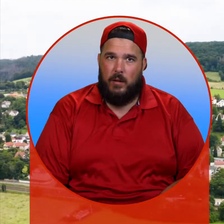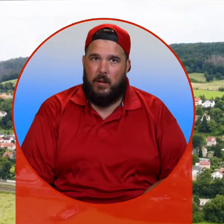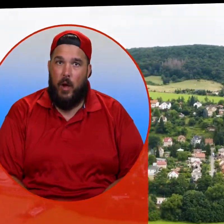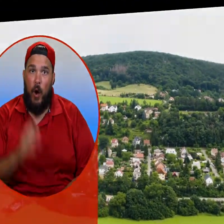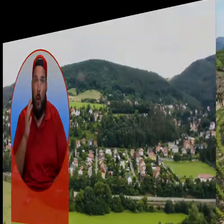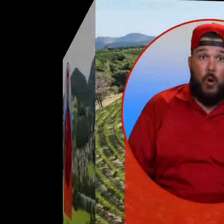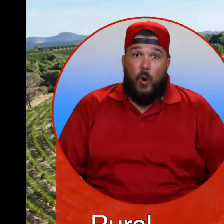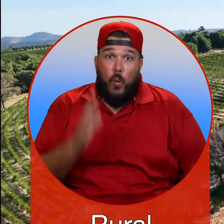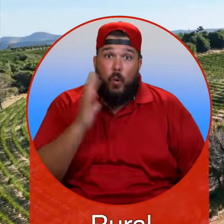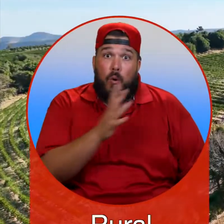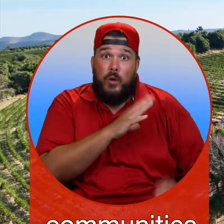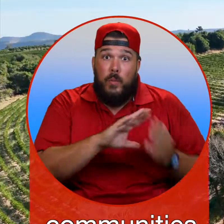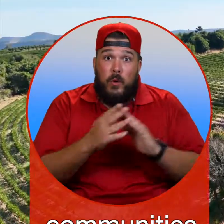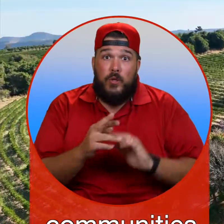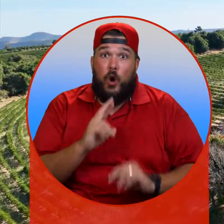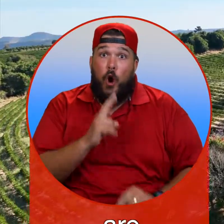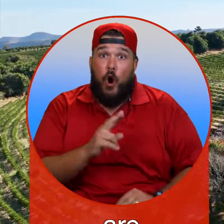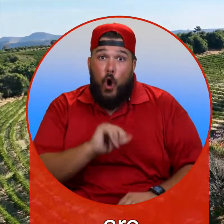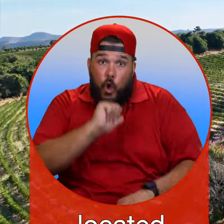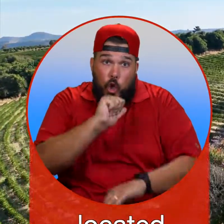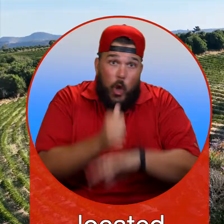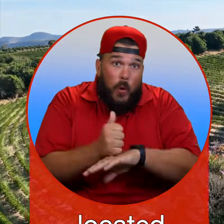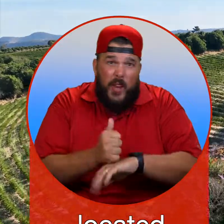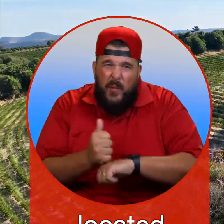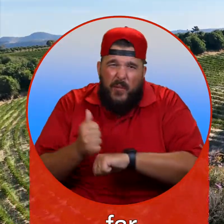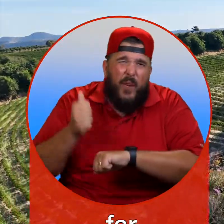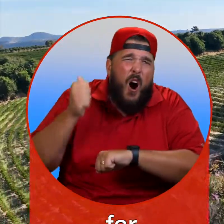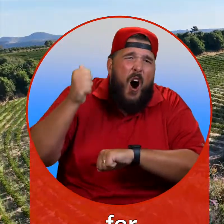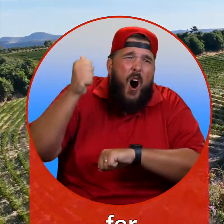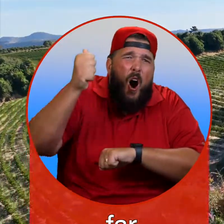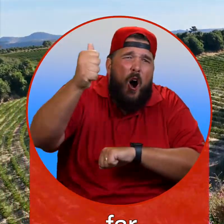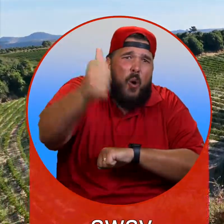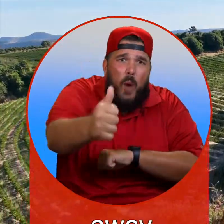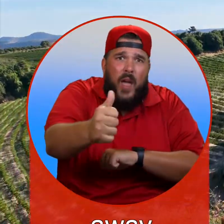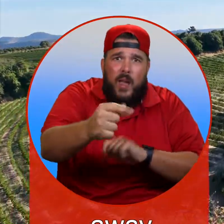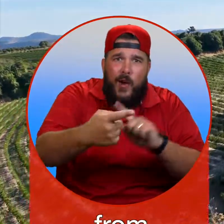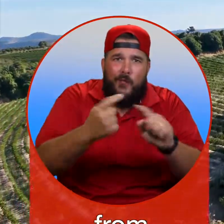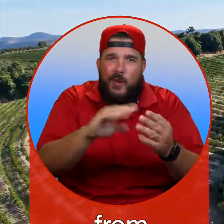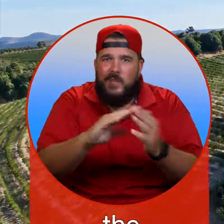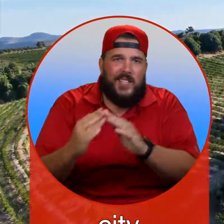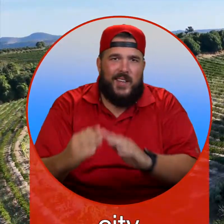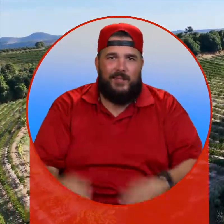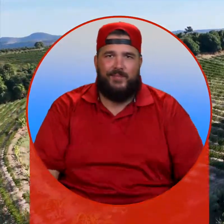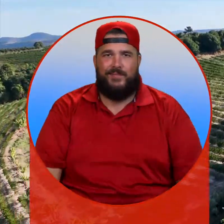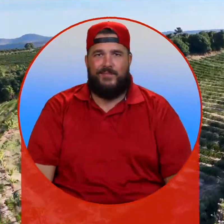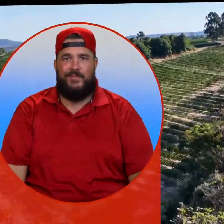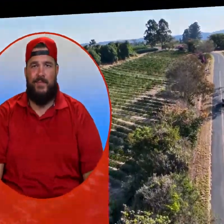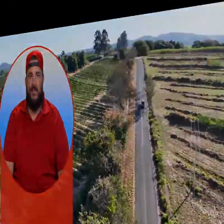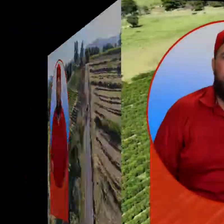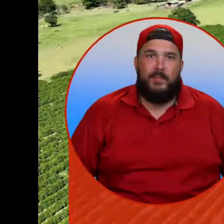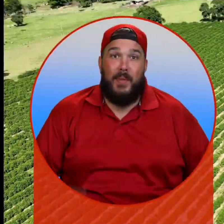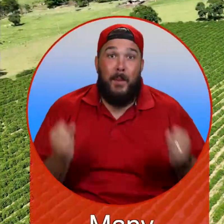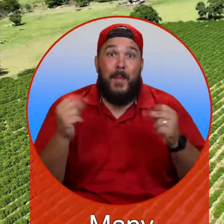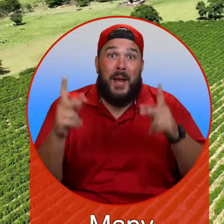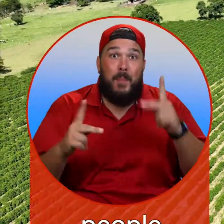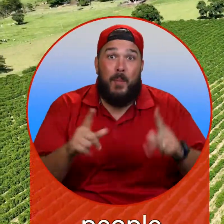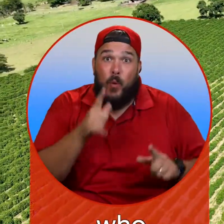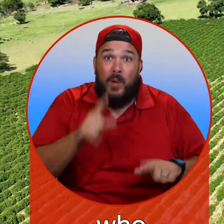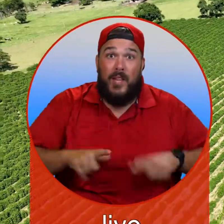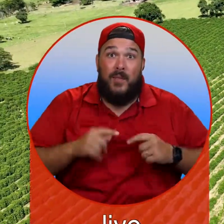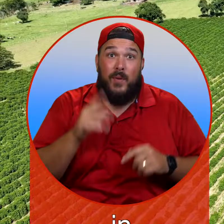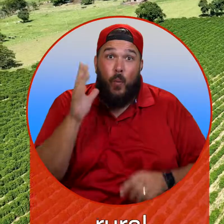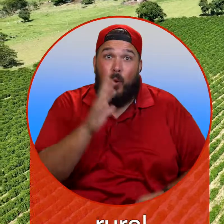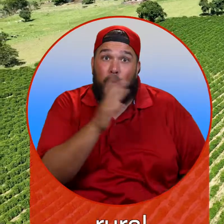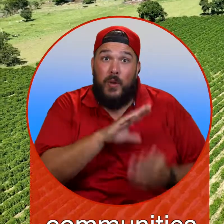countryside. Rural communities are located far away from the city. Many people